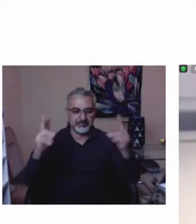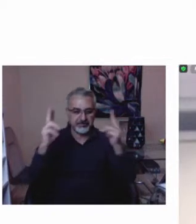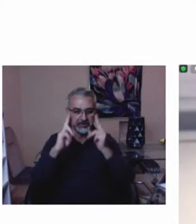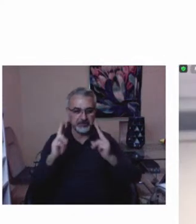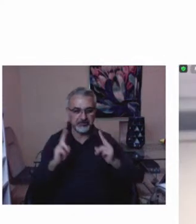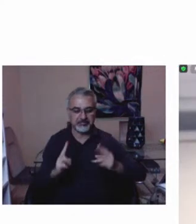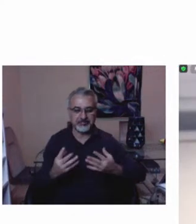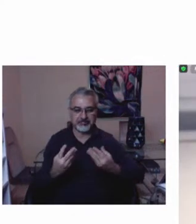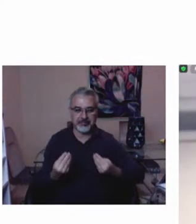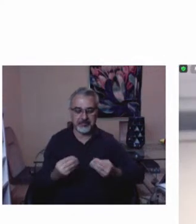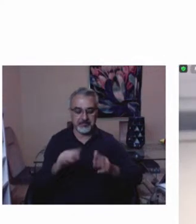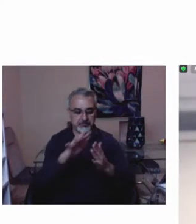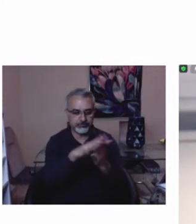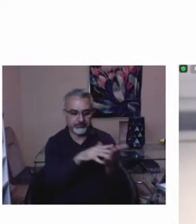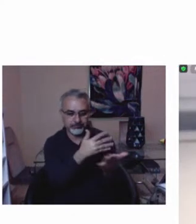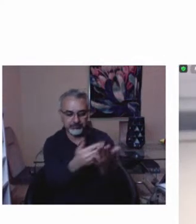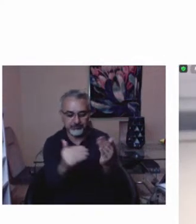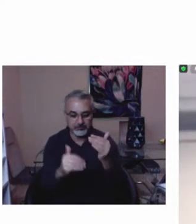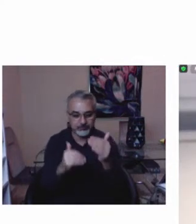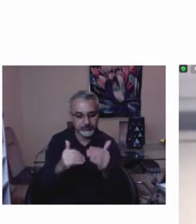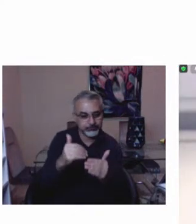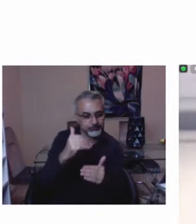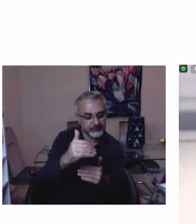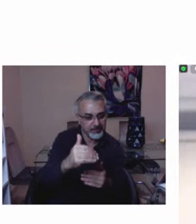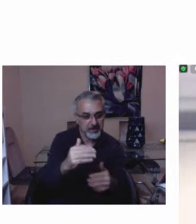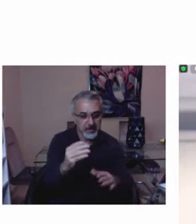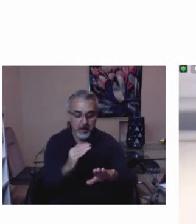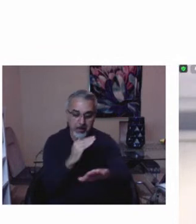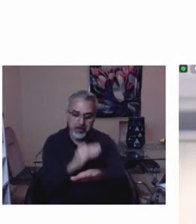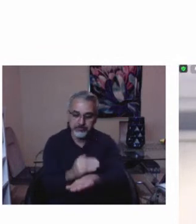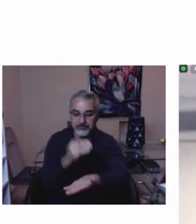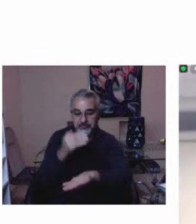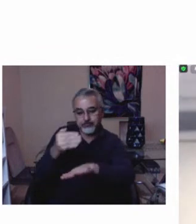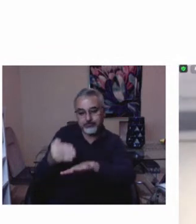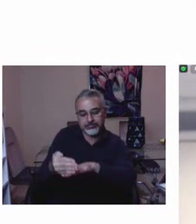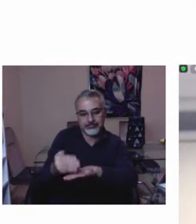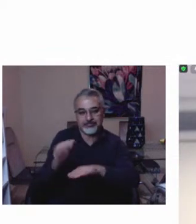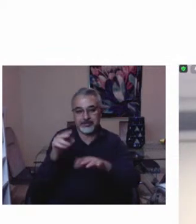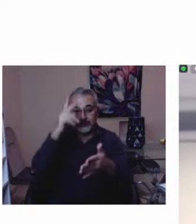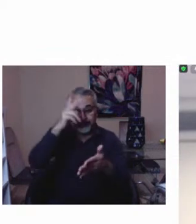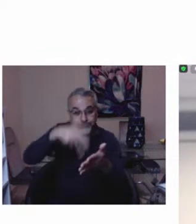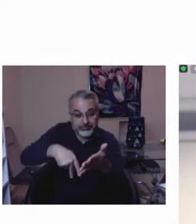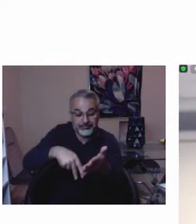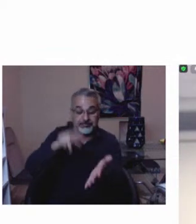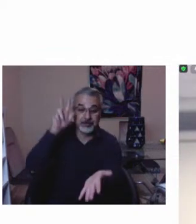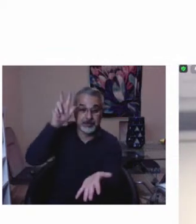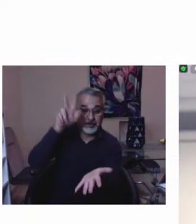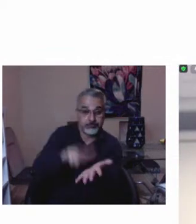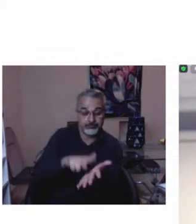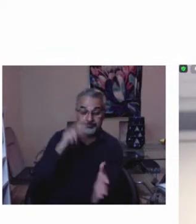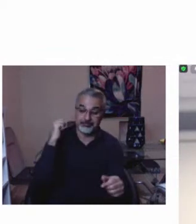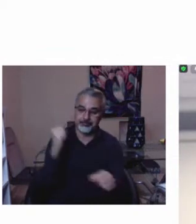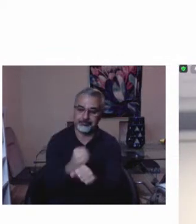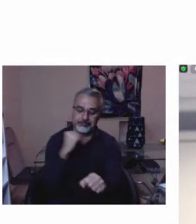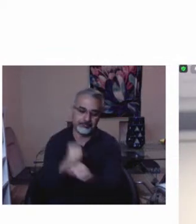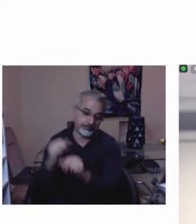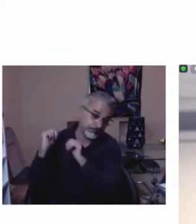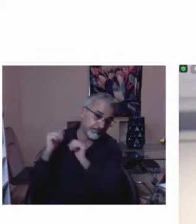them, support them, and count on those youth-led organizations to go from words until